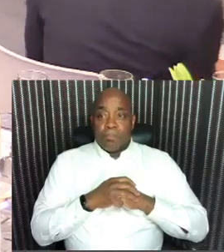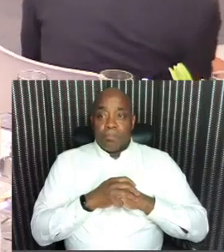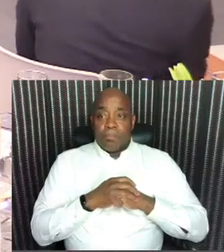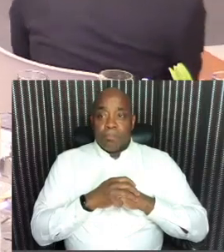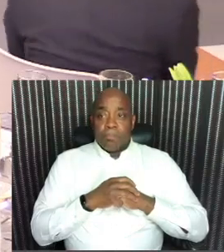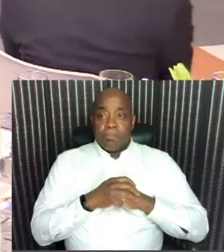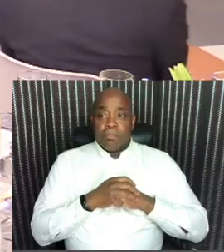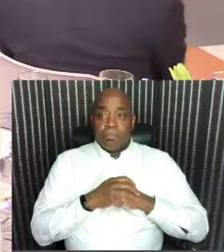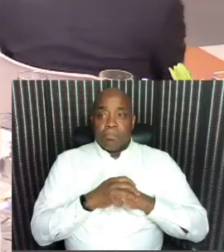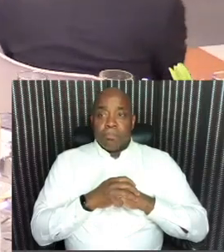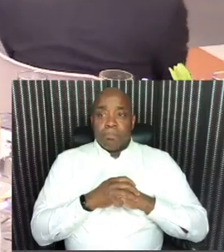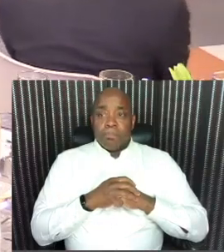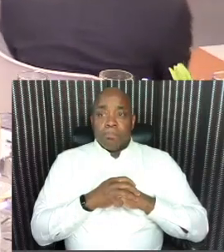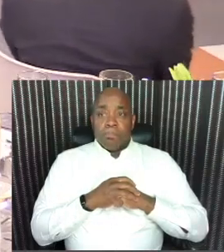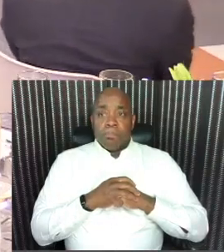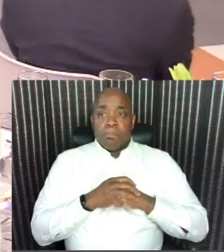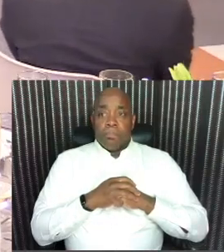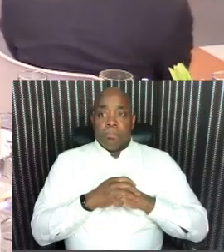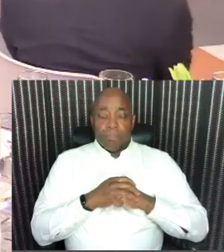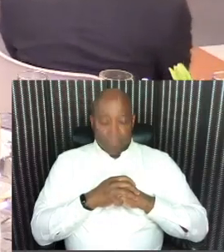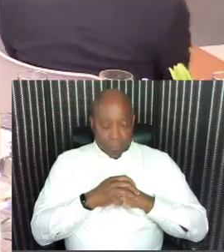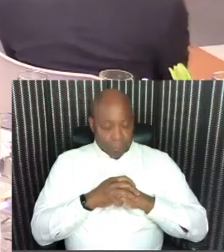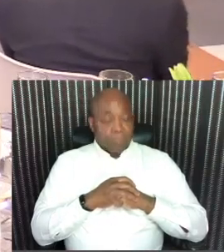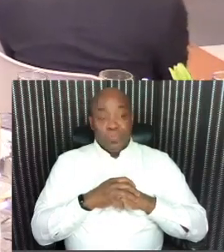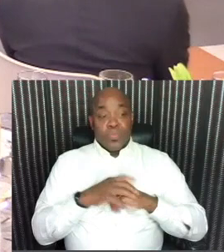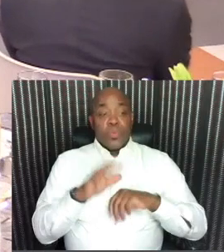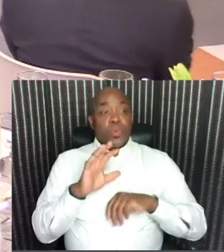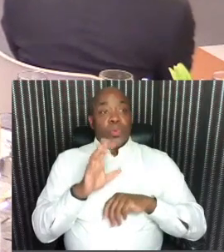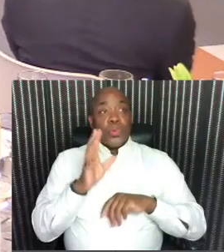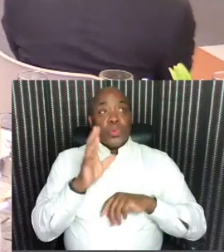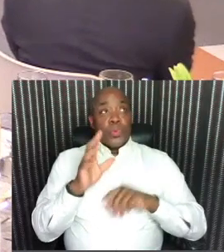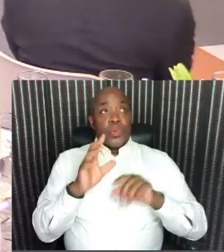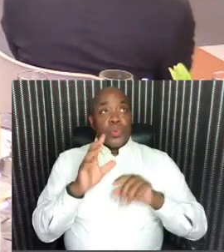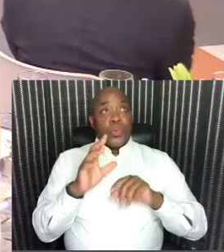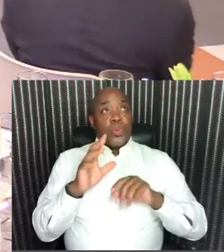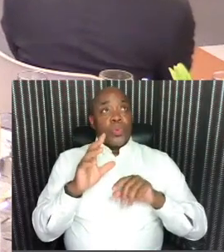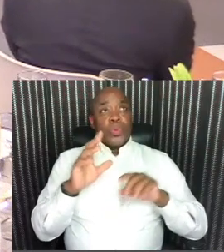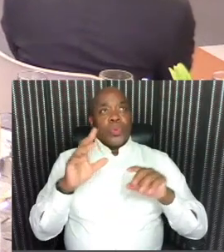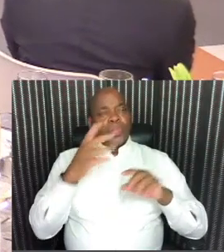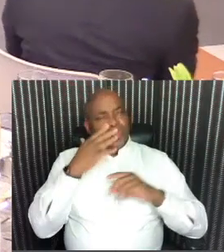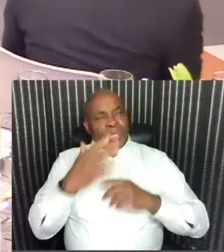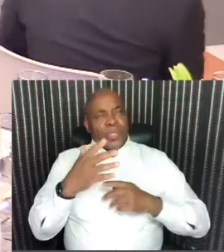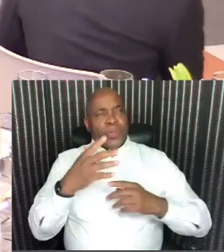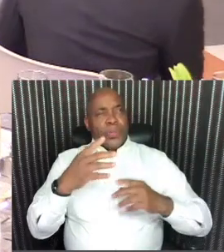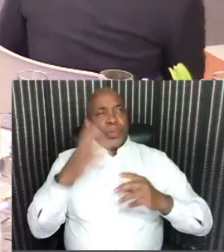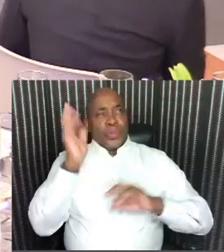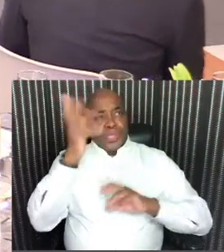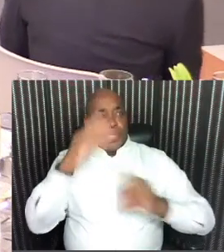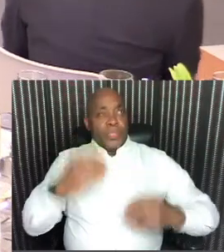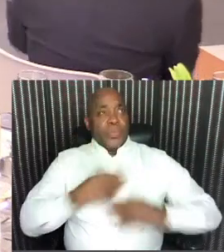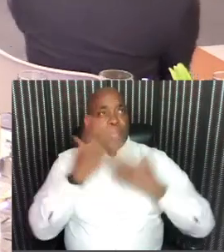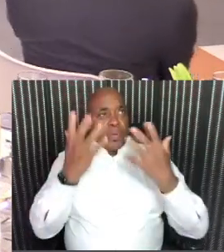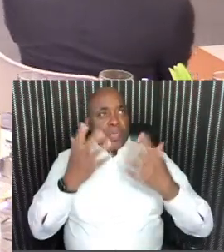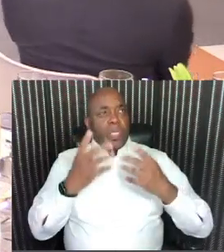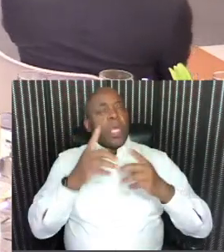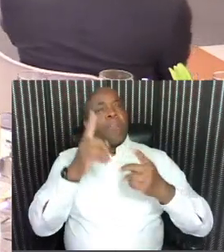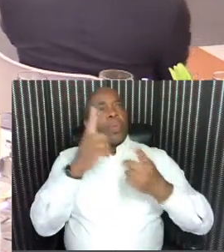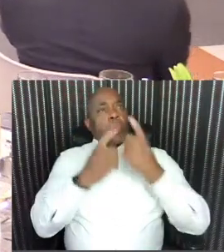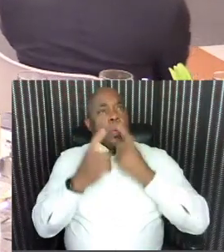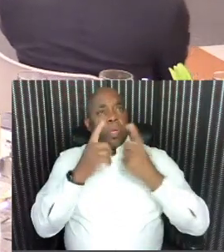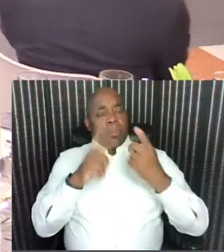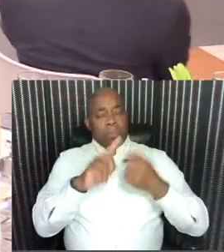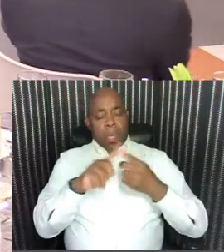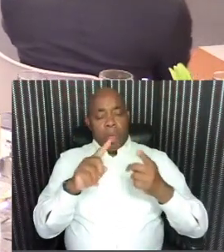Hi, thank you for the very inspiring presentation. I have a question about archives. If you have